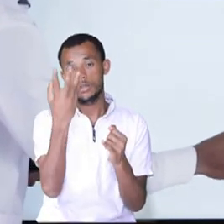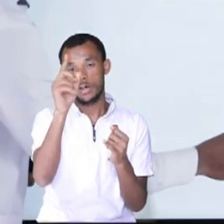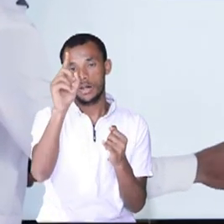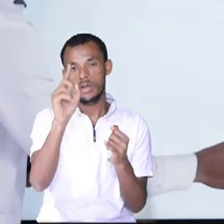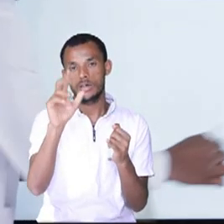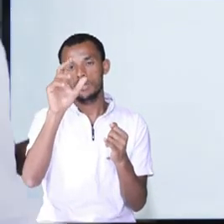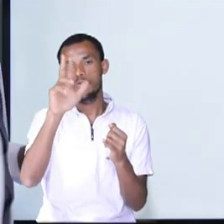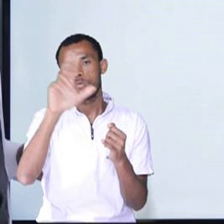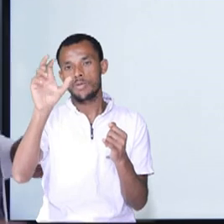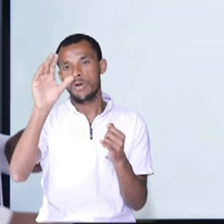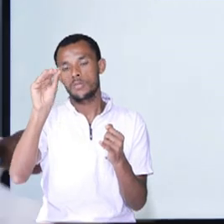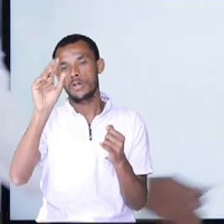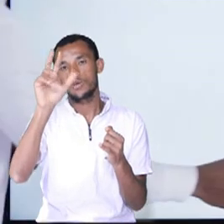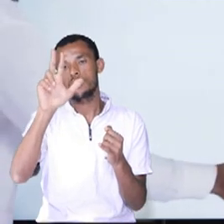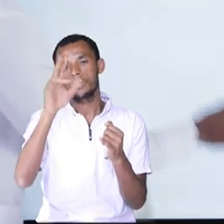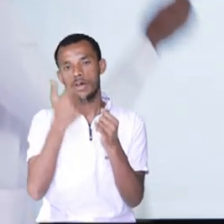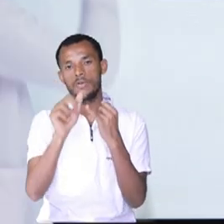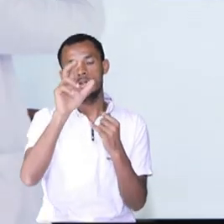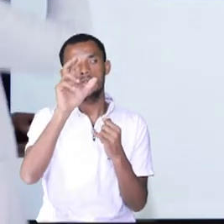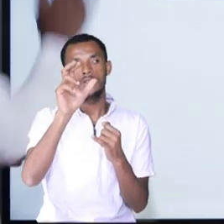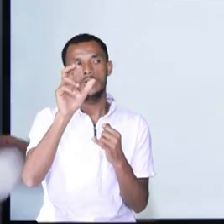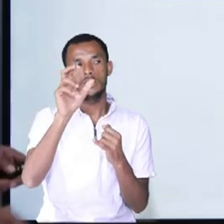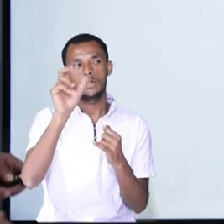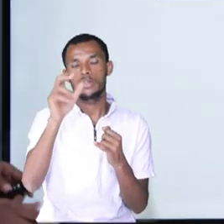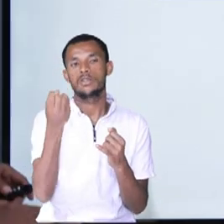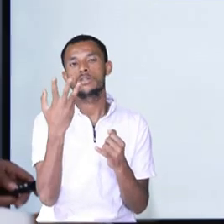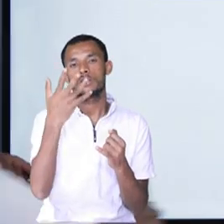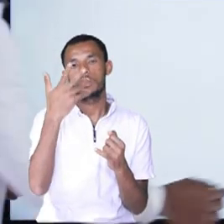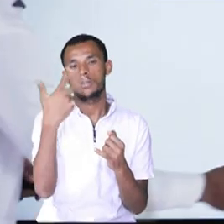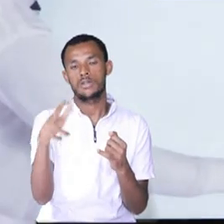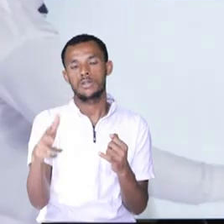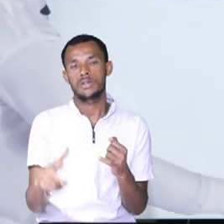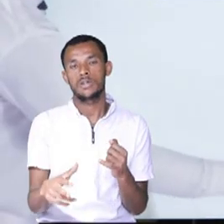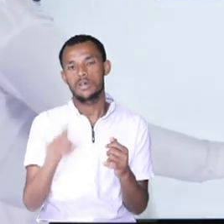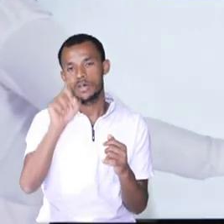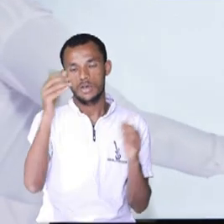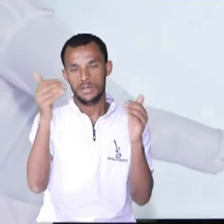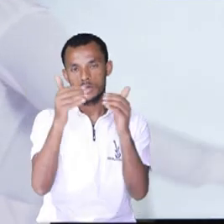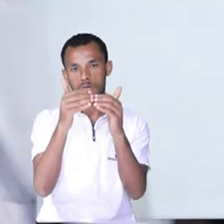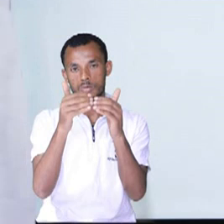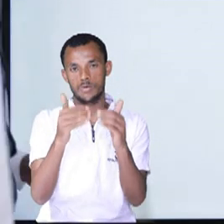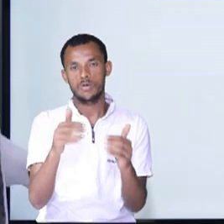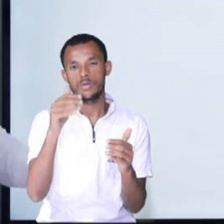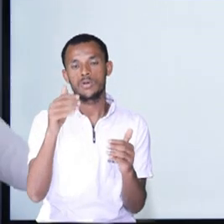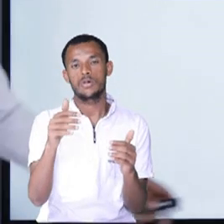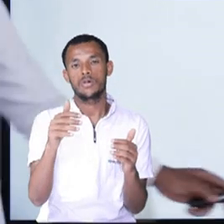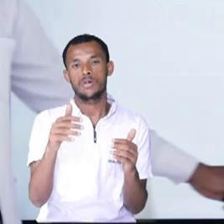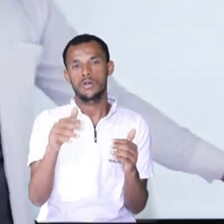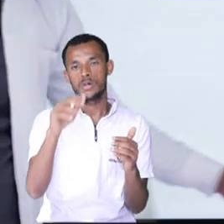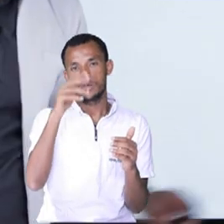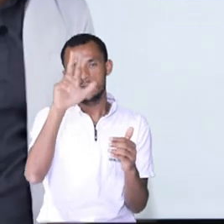1 by 13, 1. Then simply we have x. Now, x is equal to